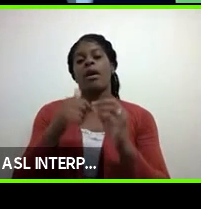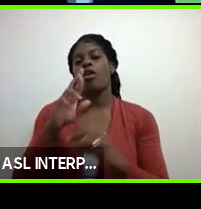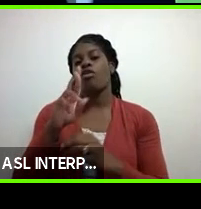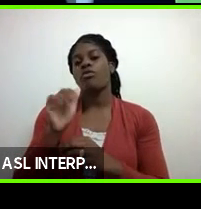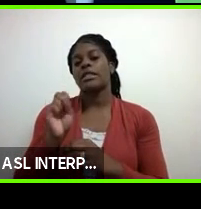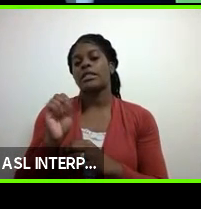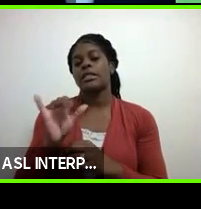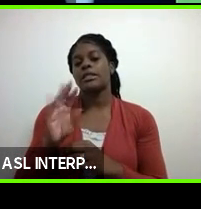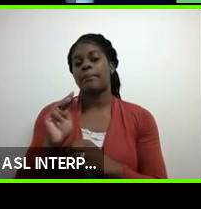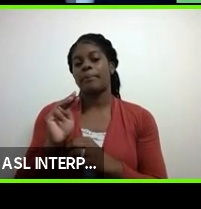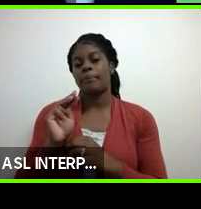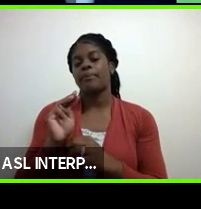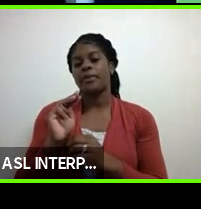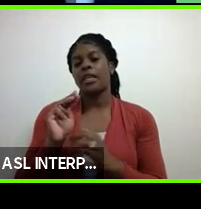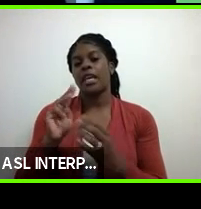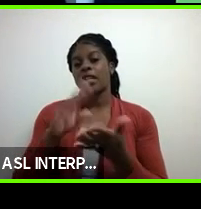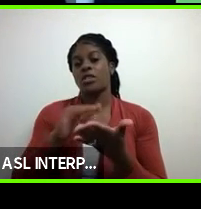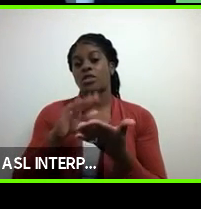settings?